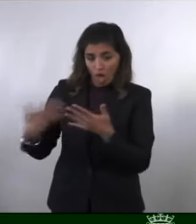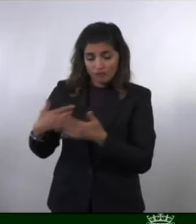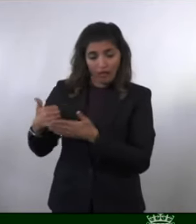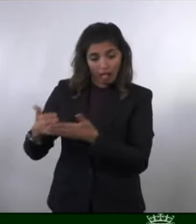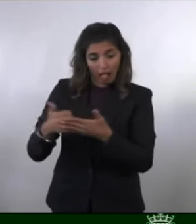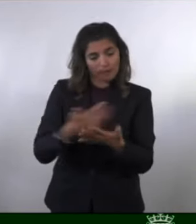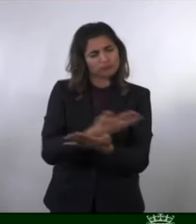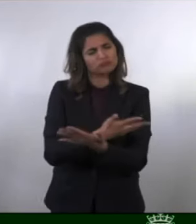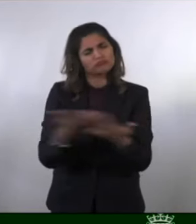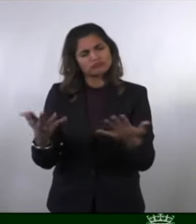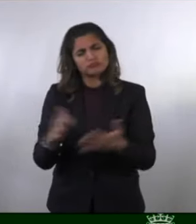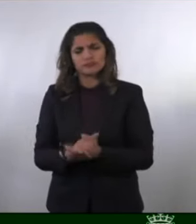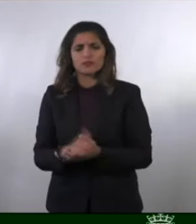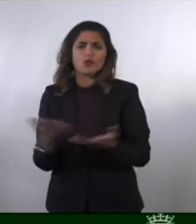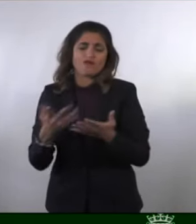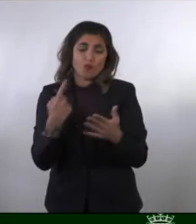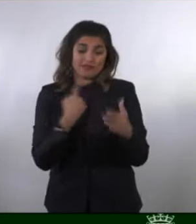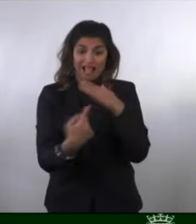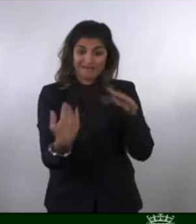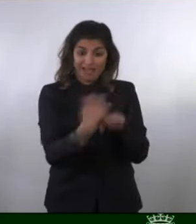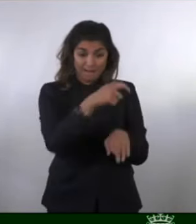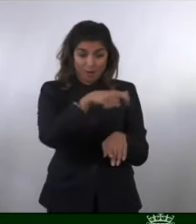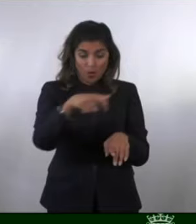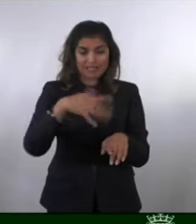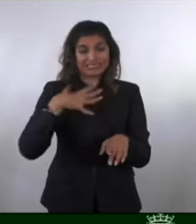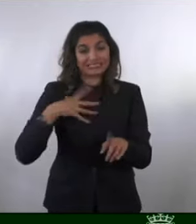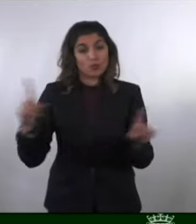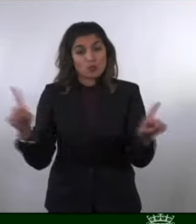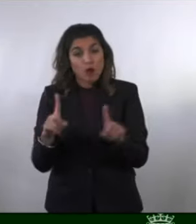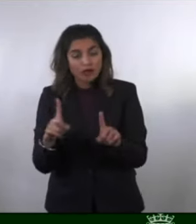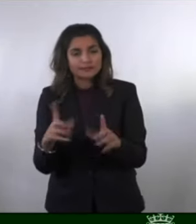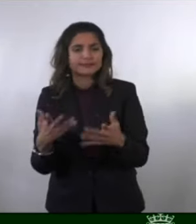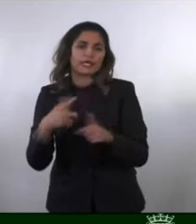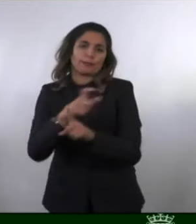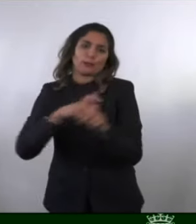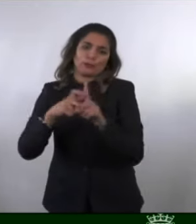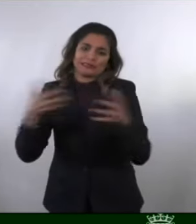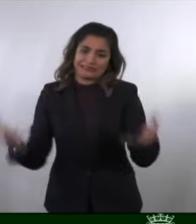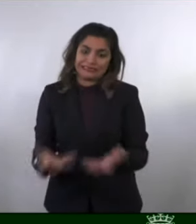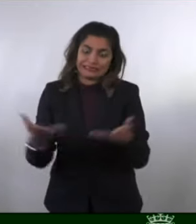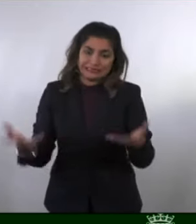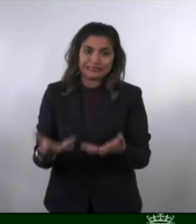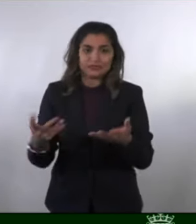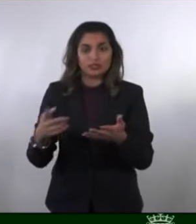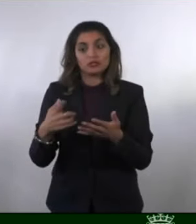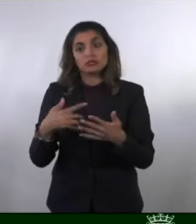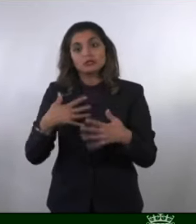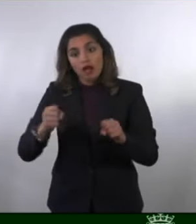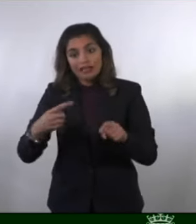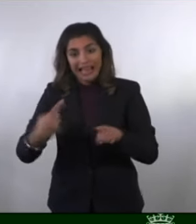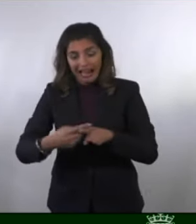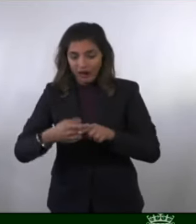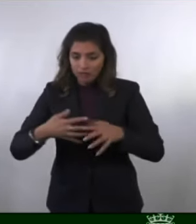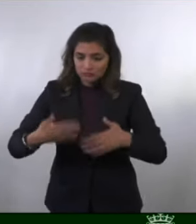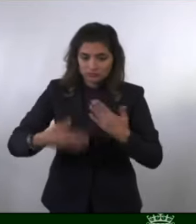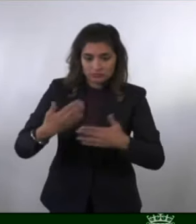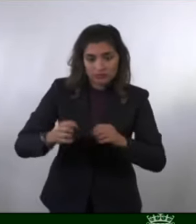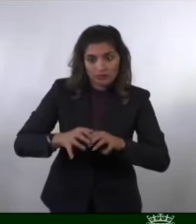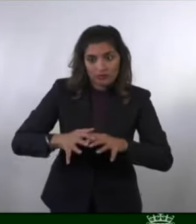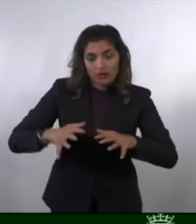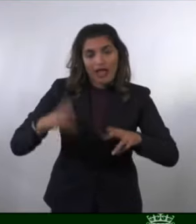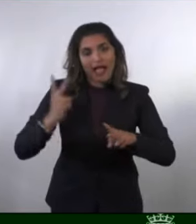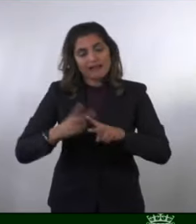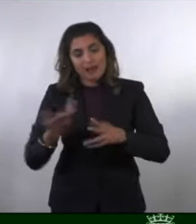all self-employed people is to get our communities, get our country moving again. And I think that this